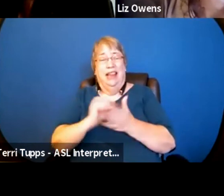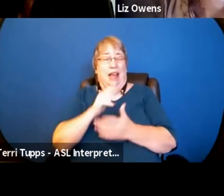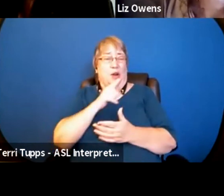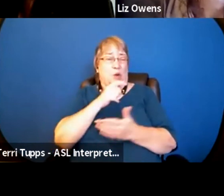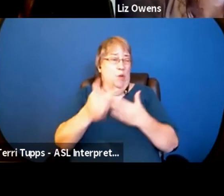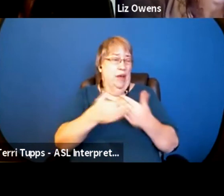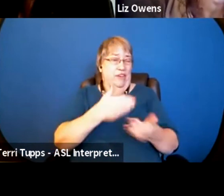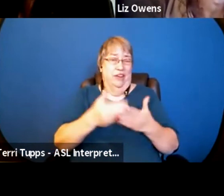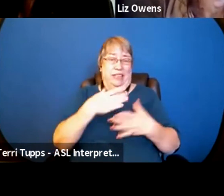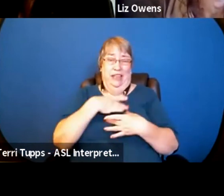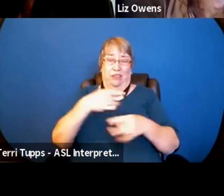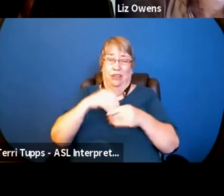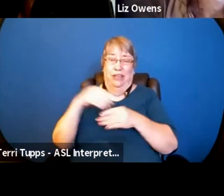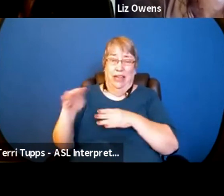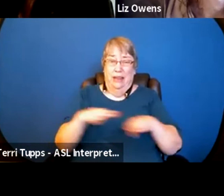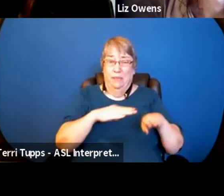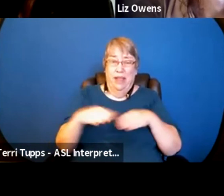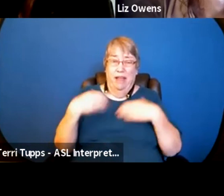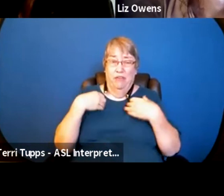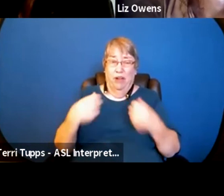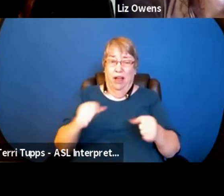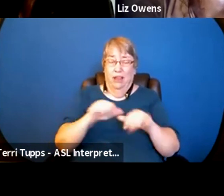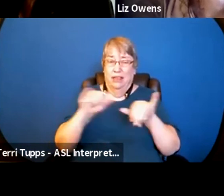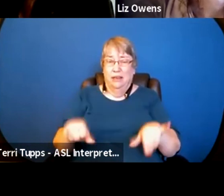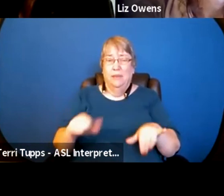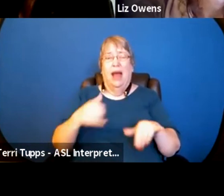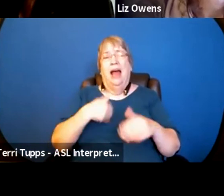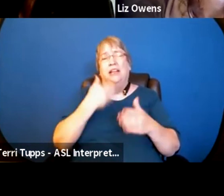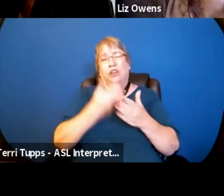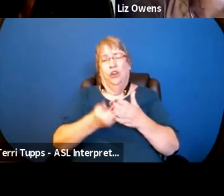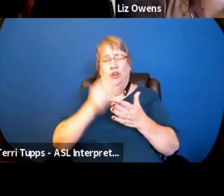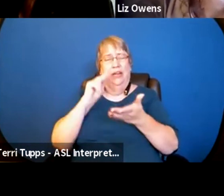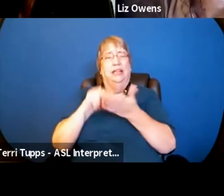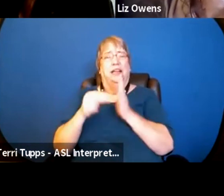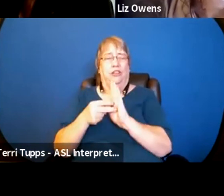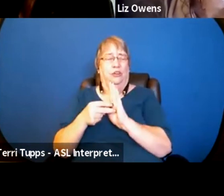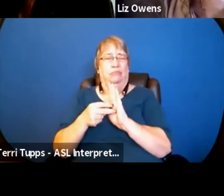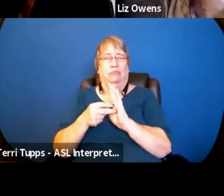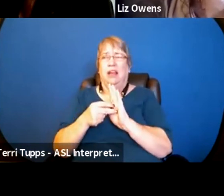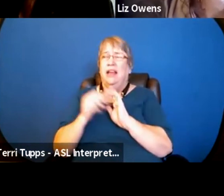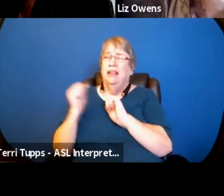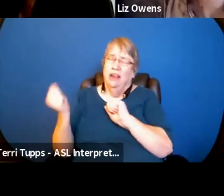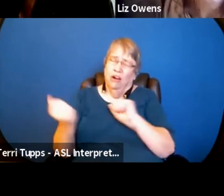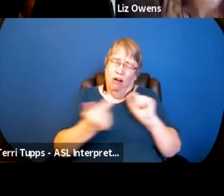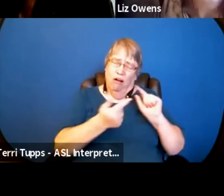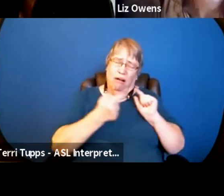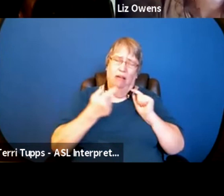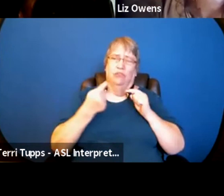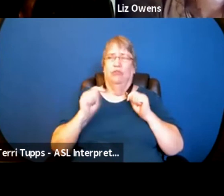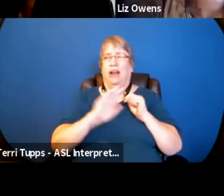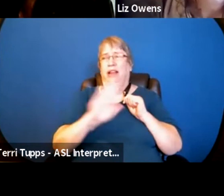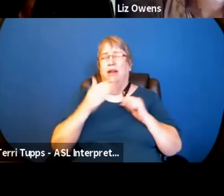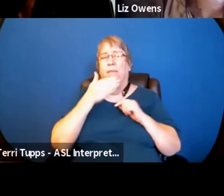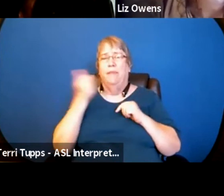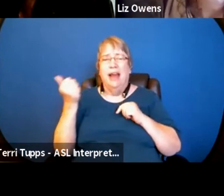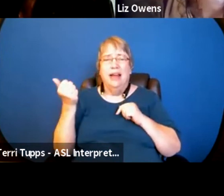in Colorado has good intention. There wasn't anybody we ran into who isn't doing their best, isn't trying to